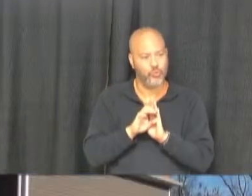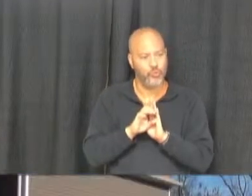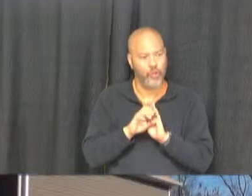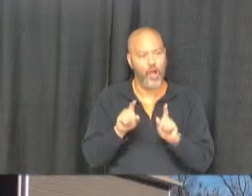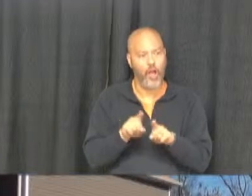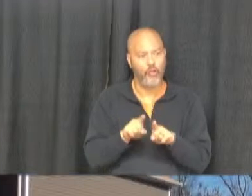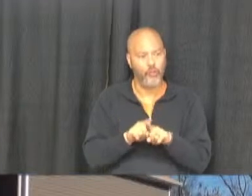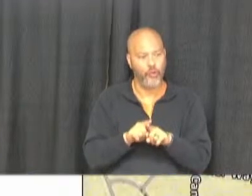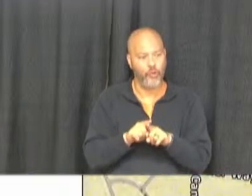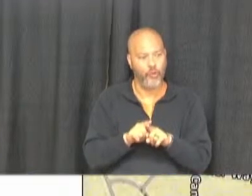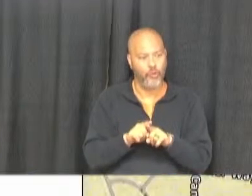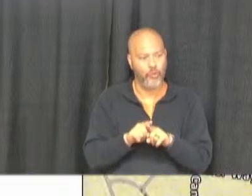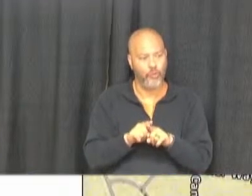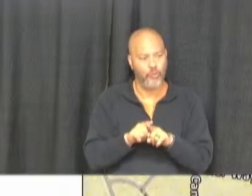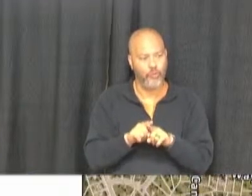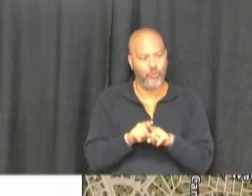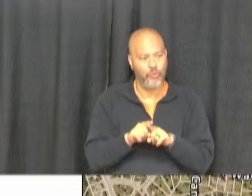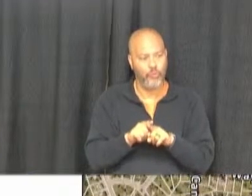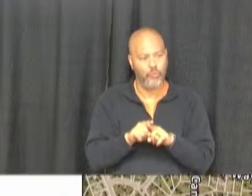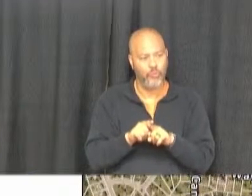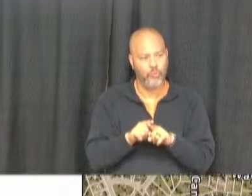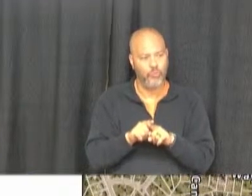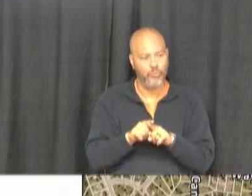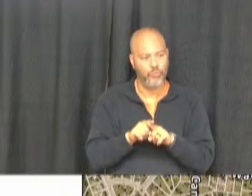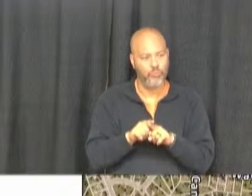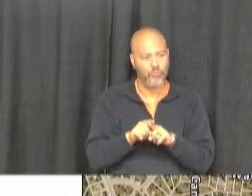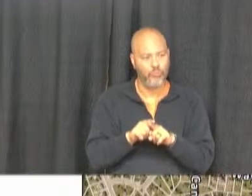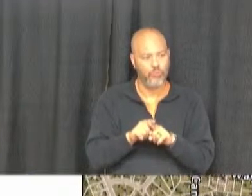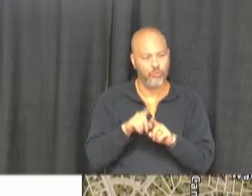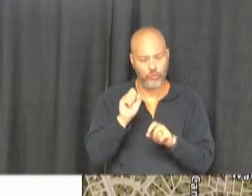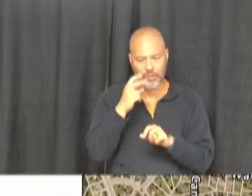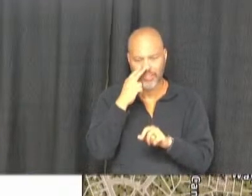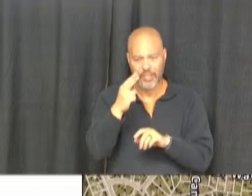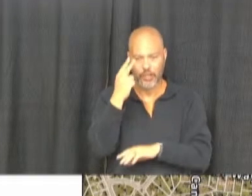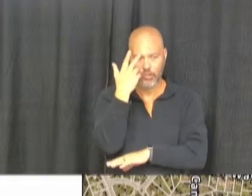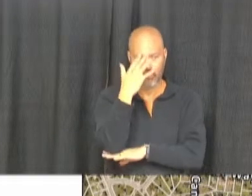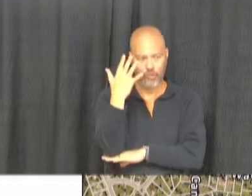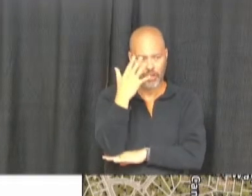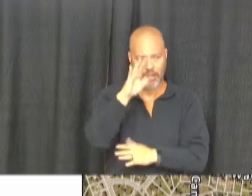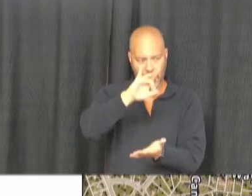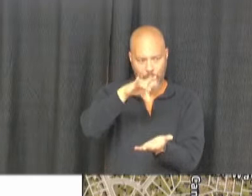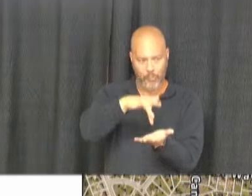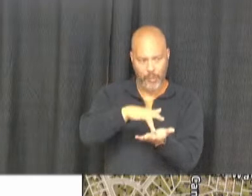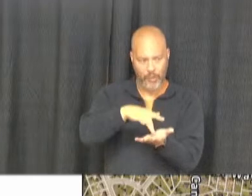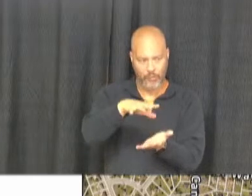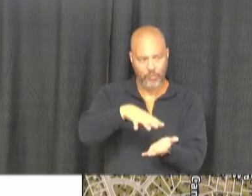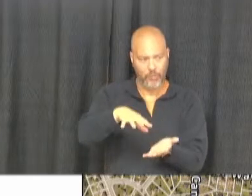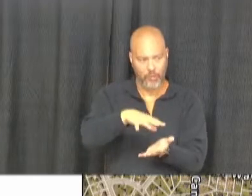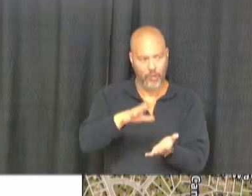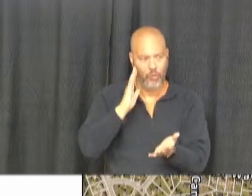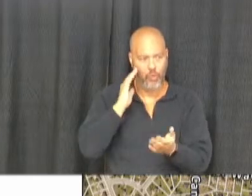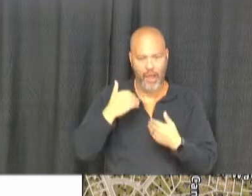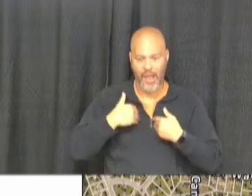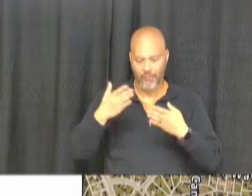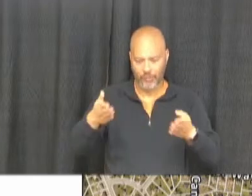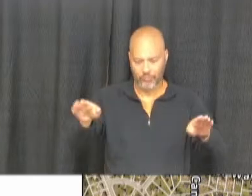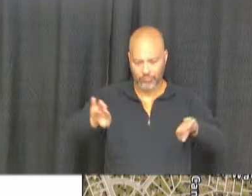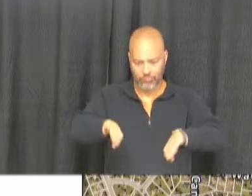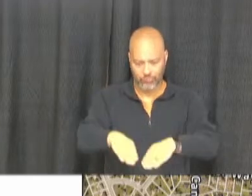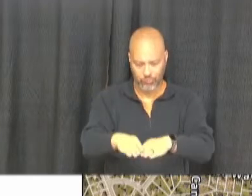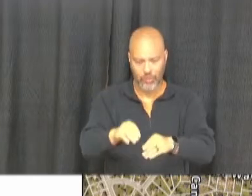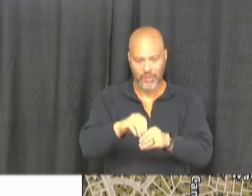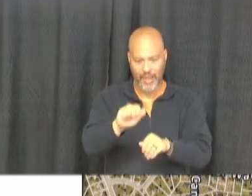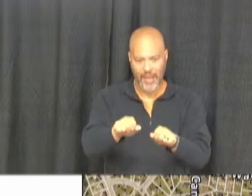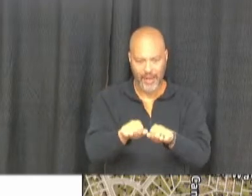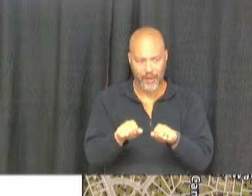there is also a significant, you can see that tree stand in the middle there, likely to have a sinkhole or a few of them in